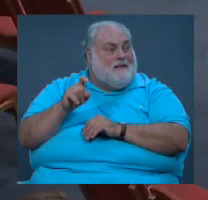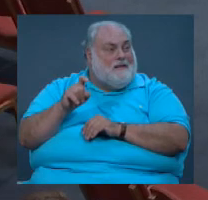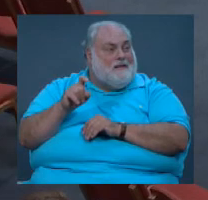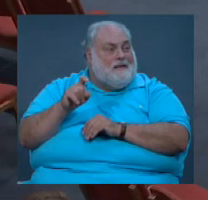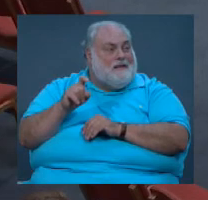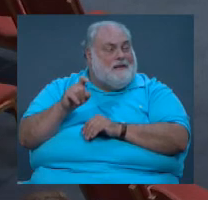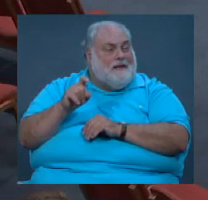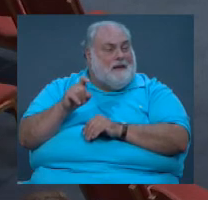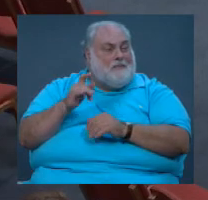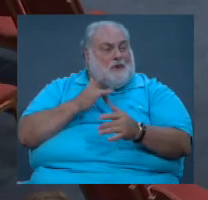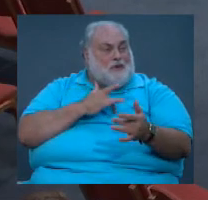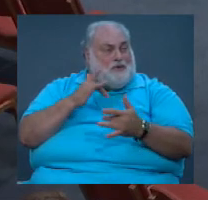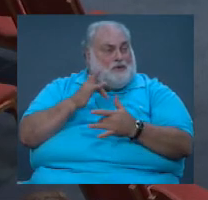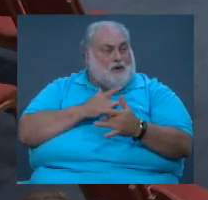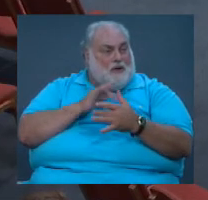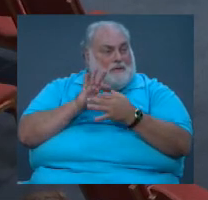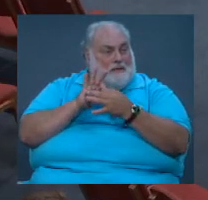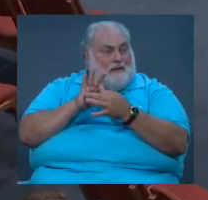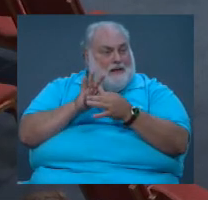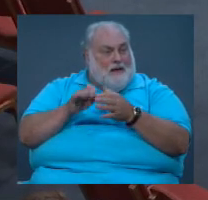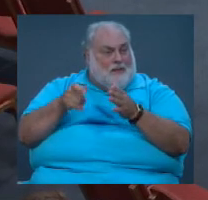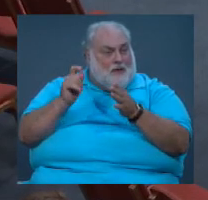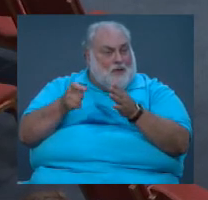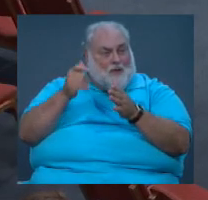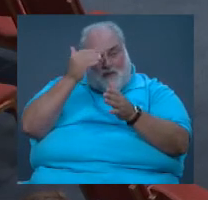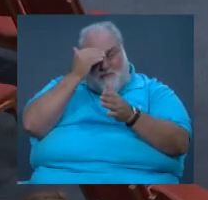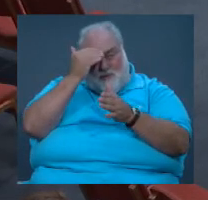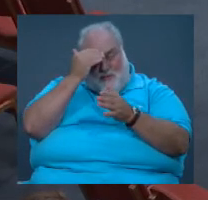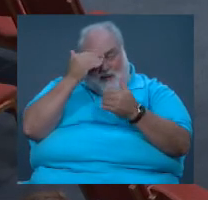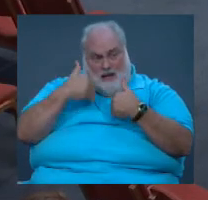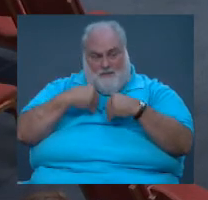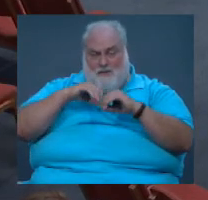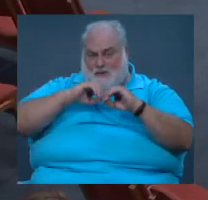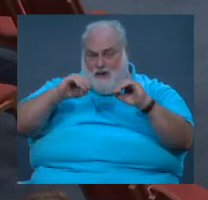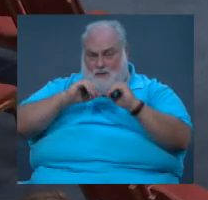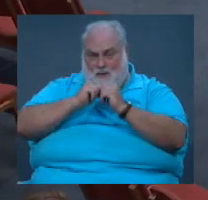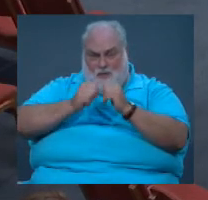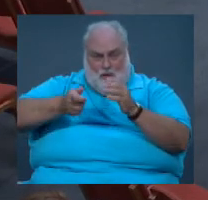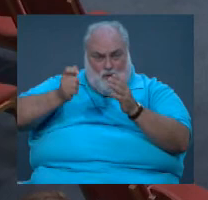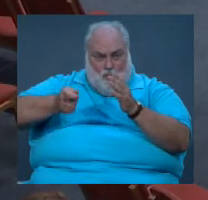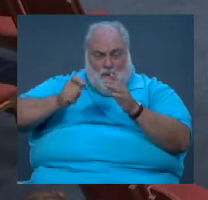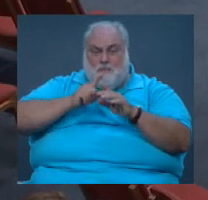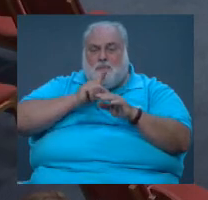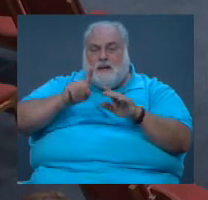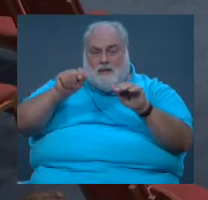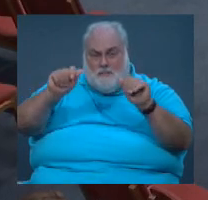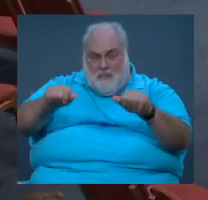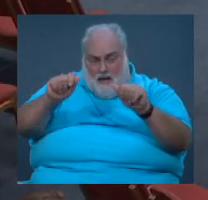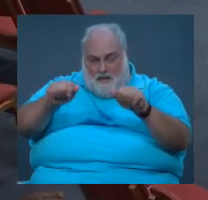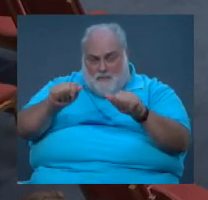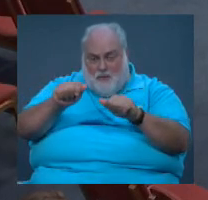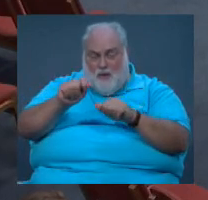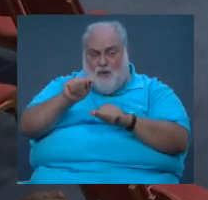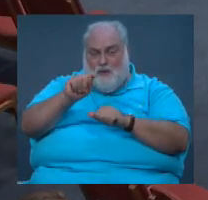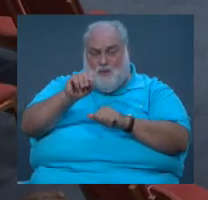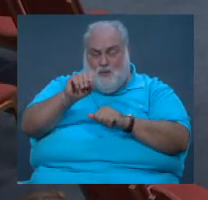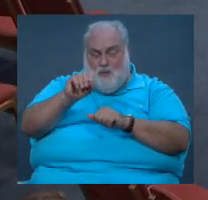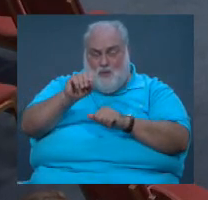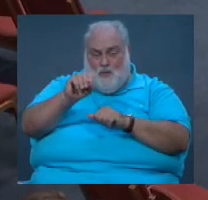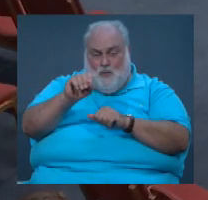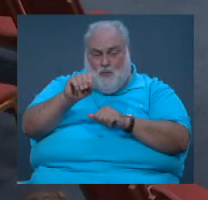I'm concerned about the court. I know we don't have anything to do with it, but is it possible that we